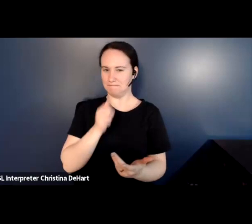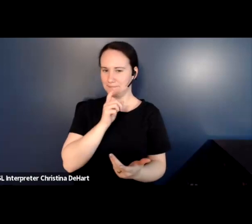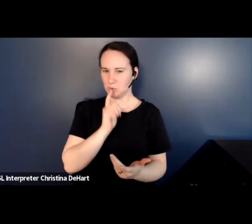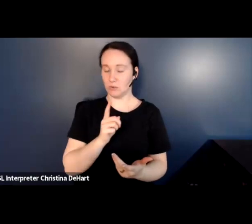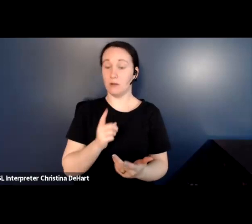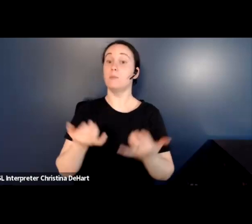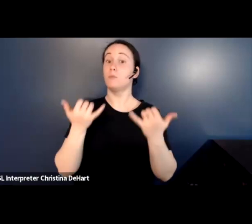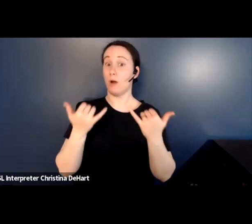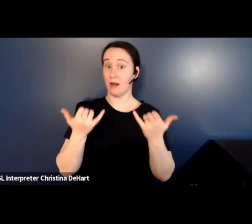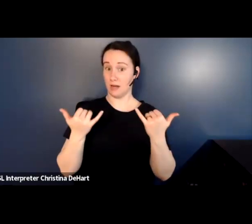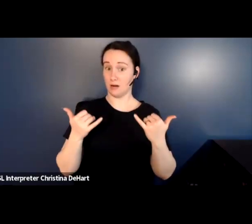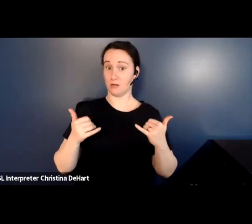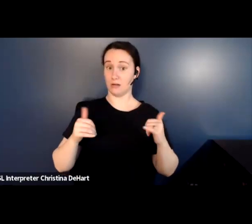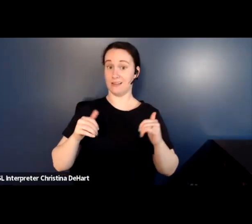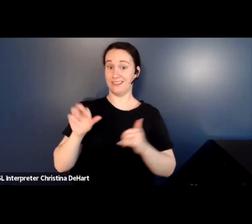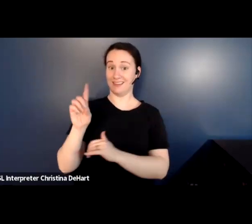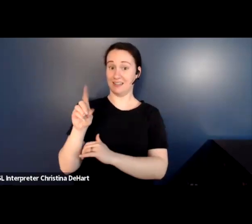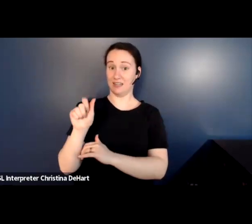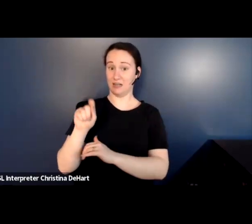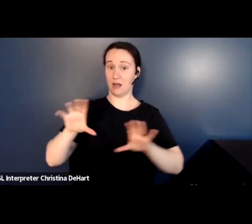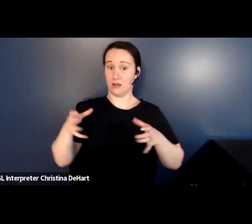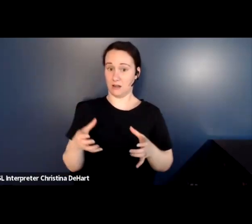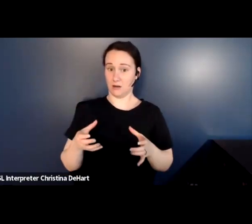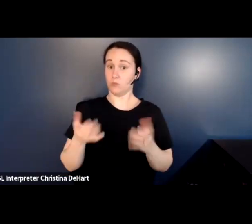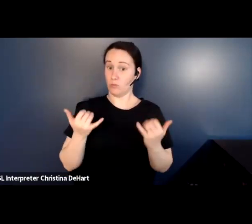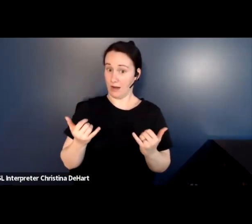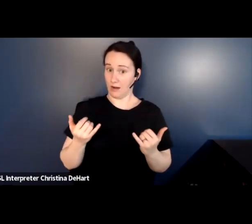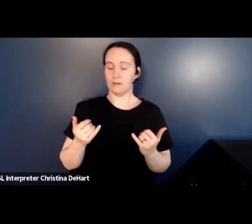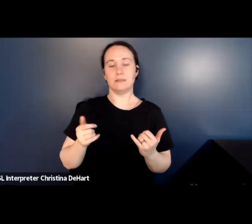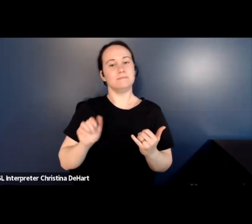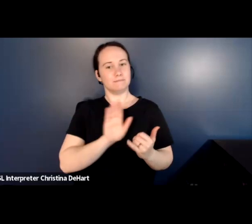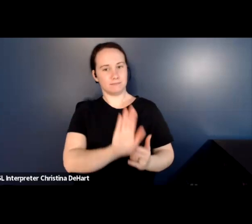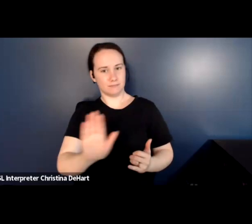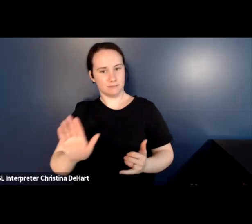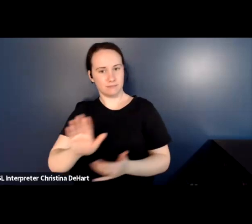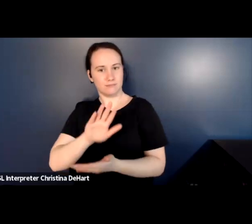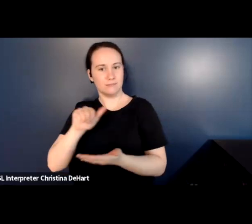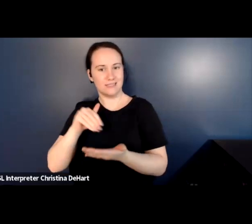that's in there, that's maintained by that specific center.